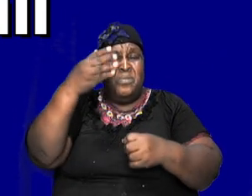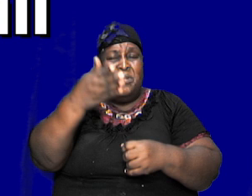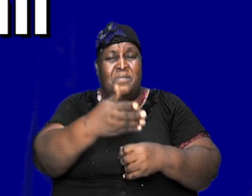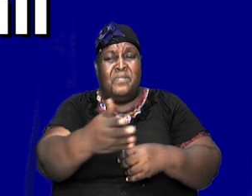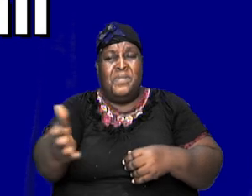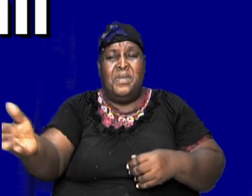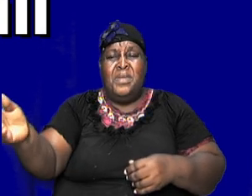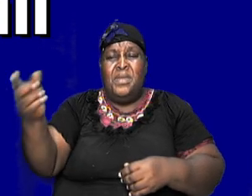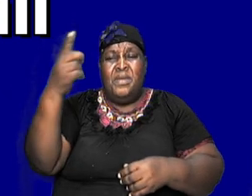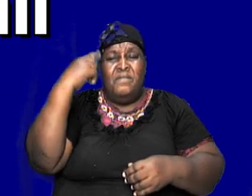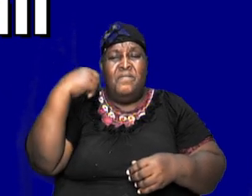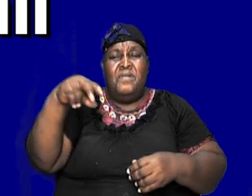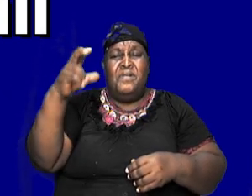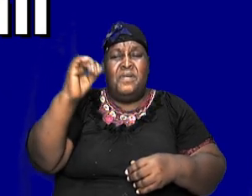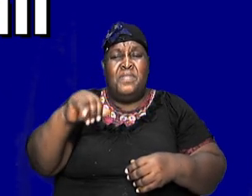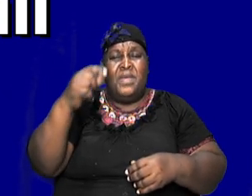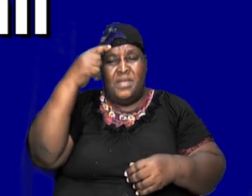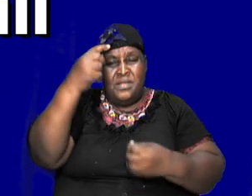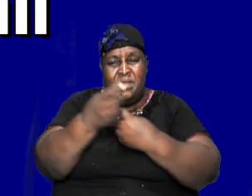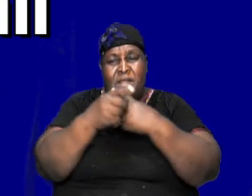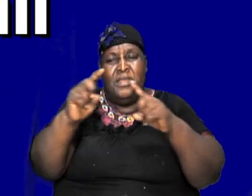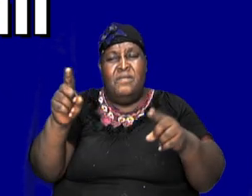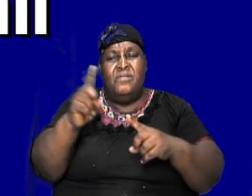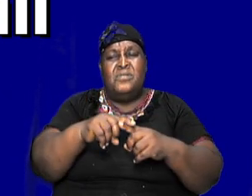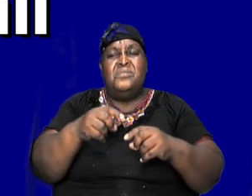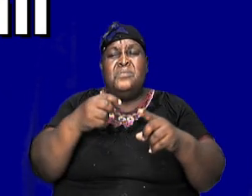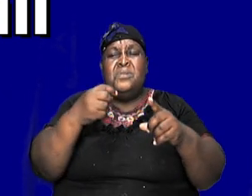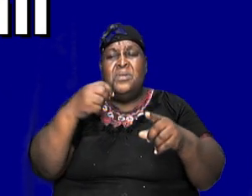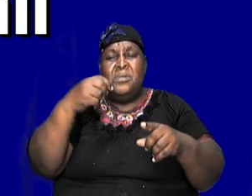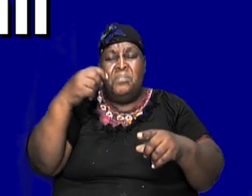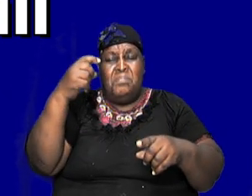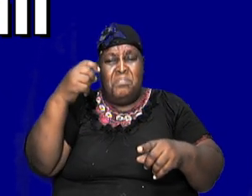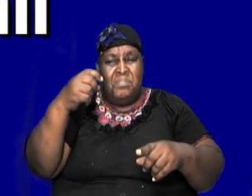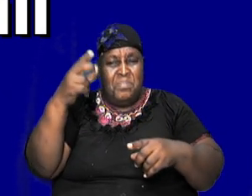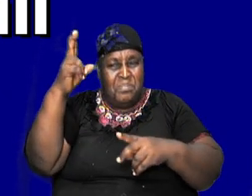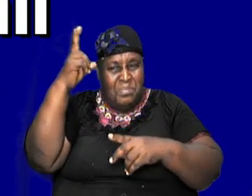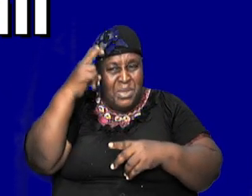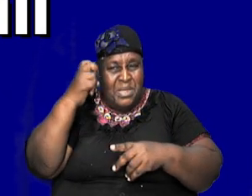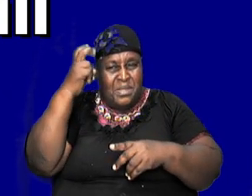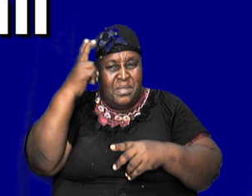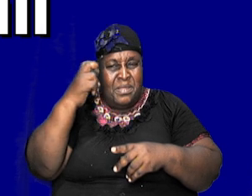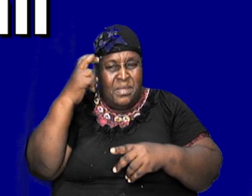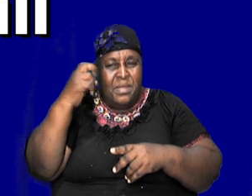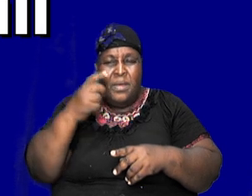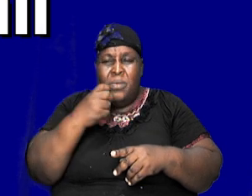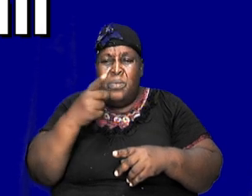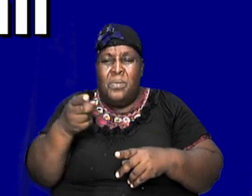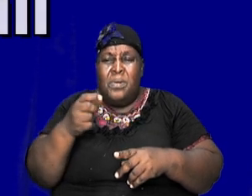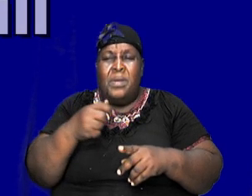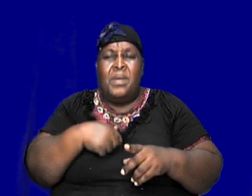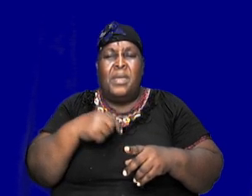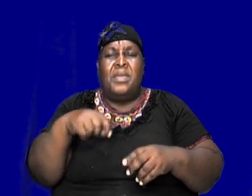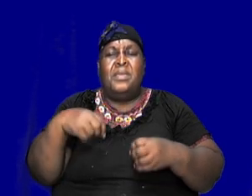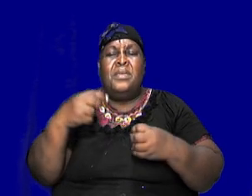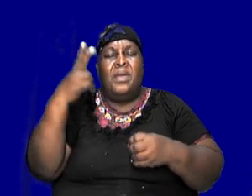them, for that is delivered unto me, and to whomsoever I will, I give